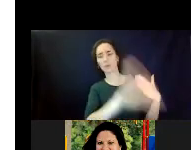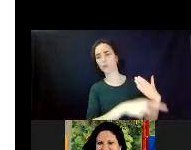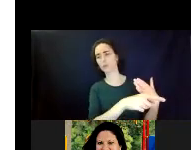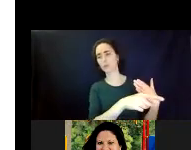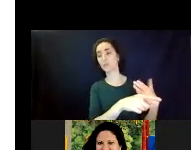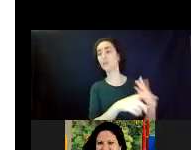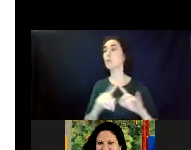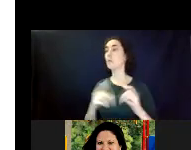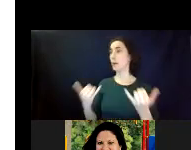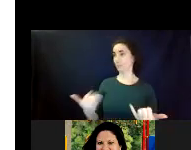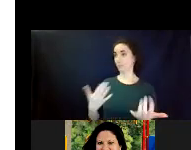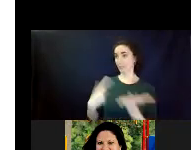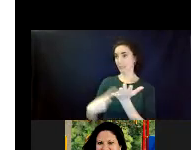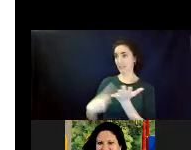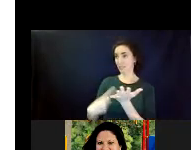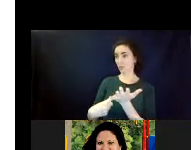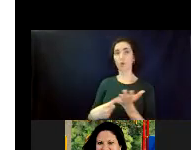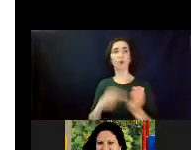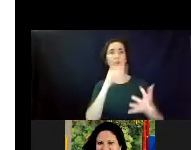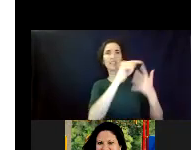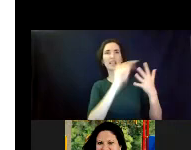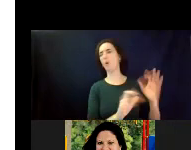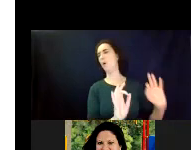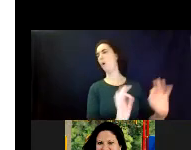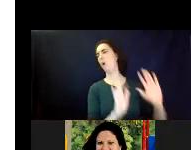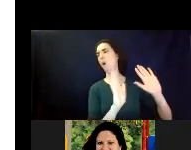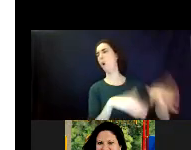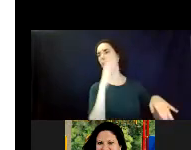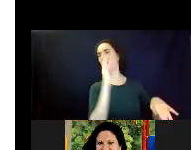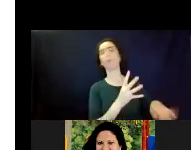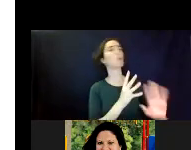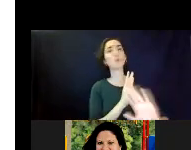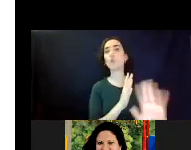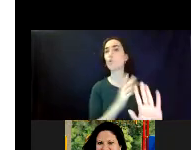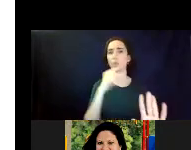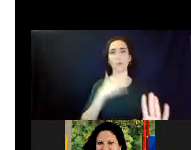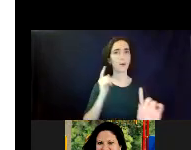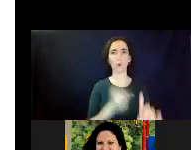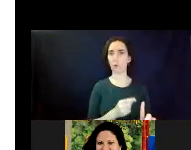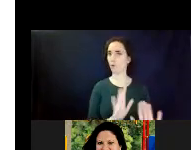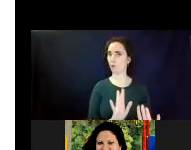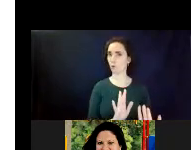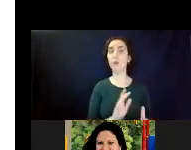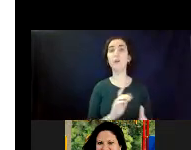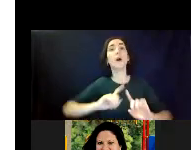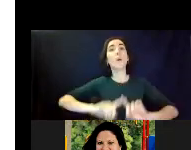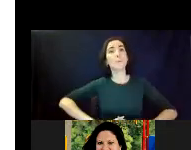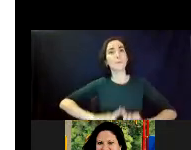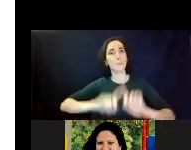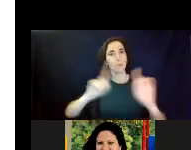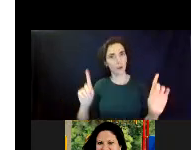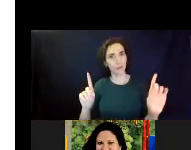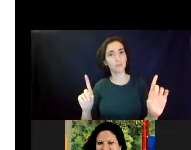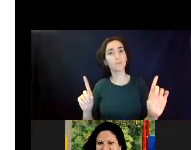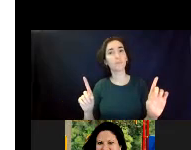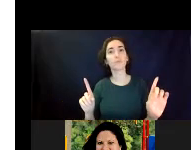I'm not suggesting that we minimize these experiences. I do, however, think, though, that by